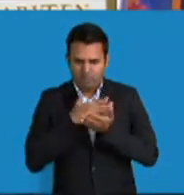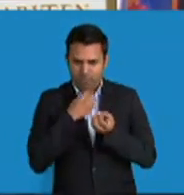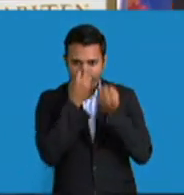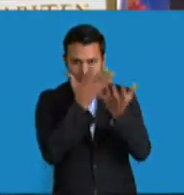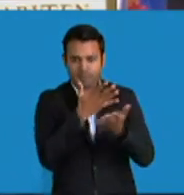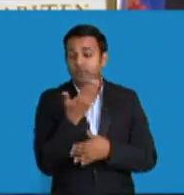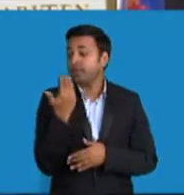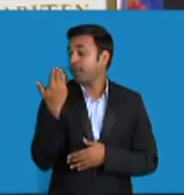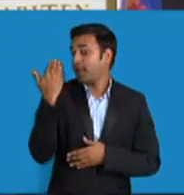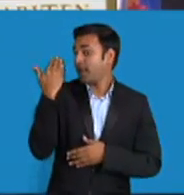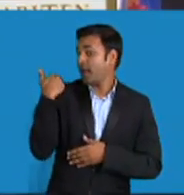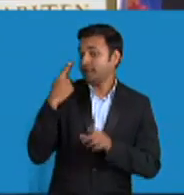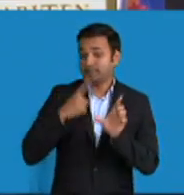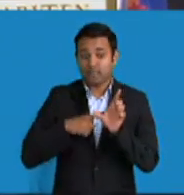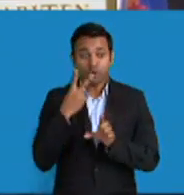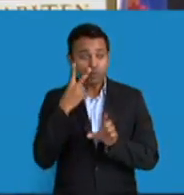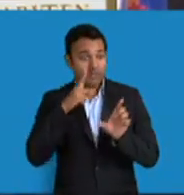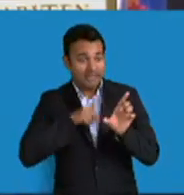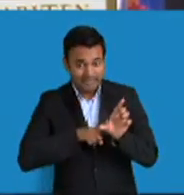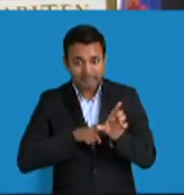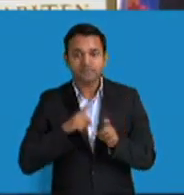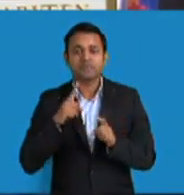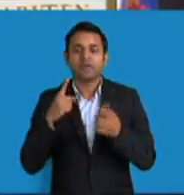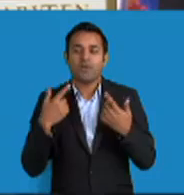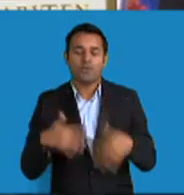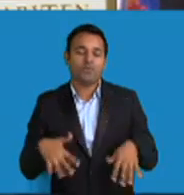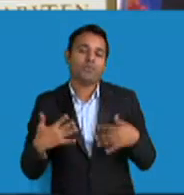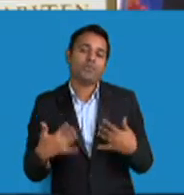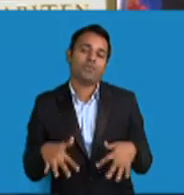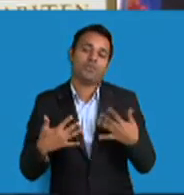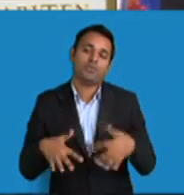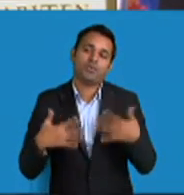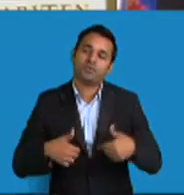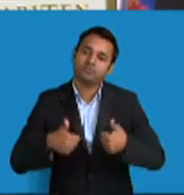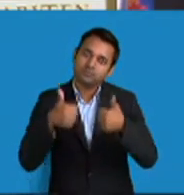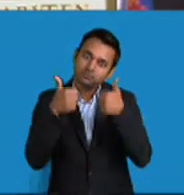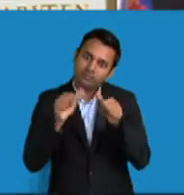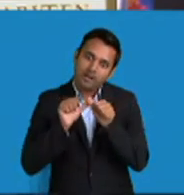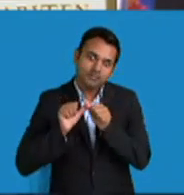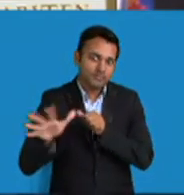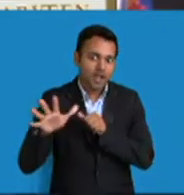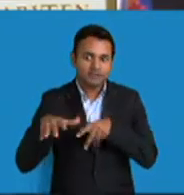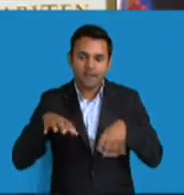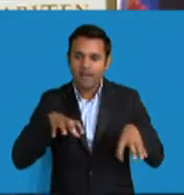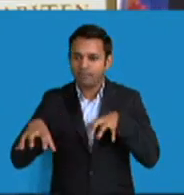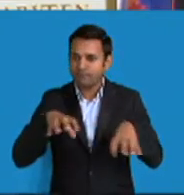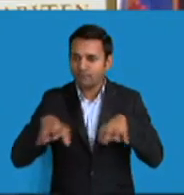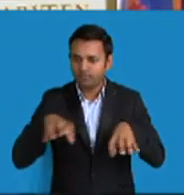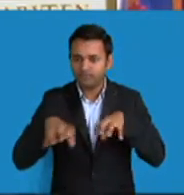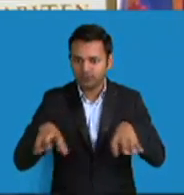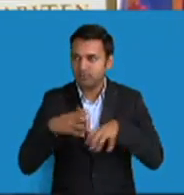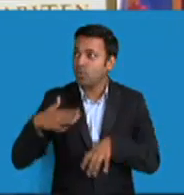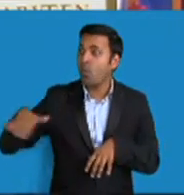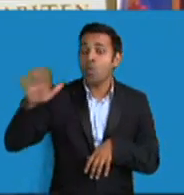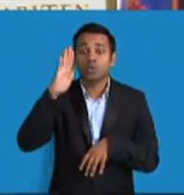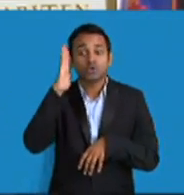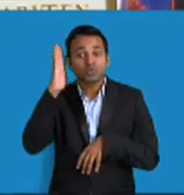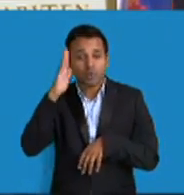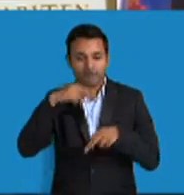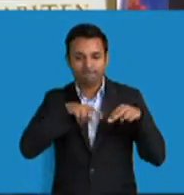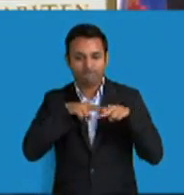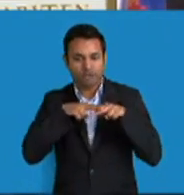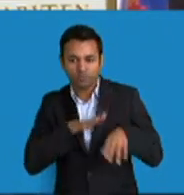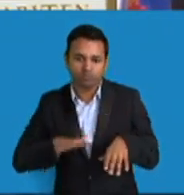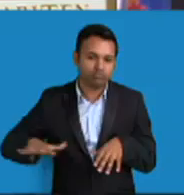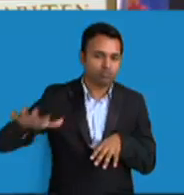years, we have seen extremely good performance of schools throughout Fiji. And we thought that we will reward